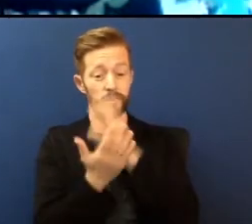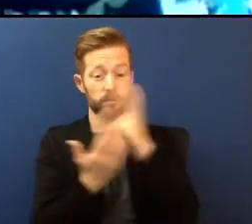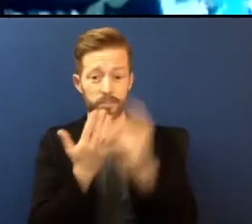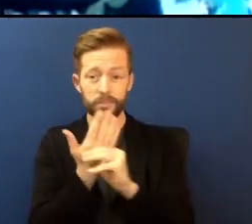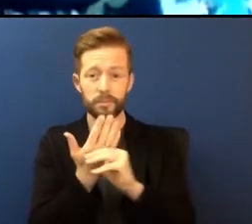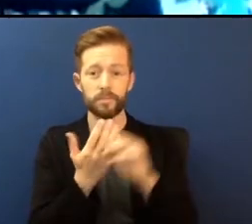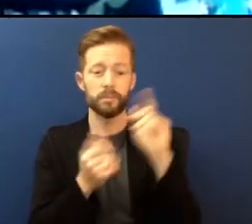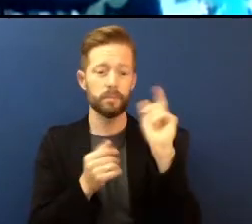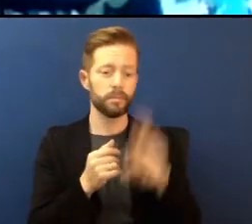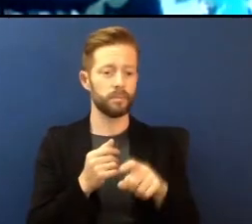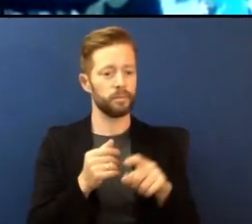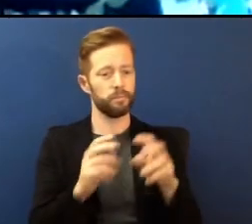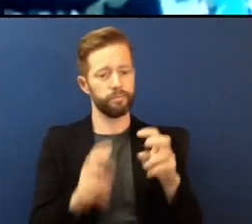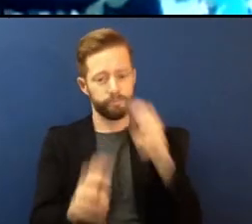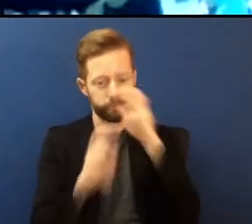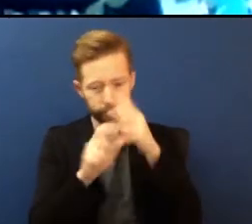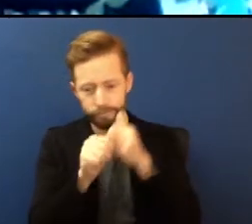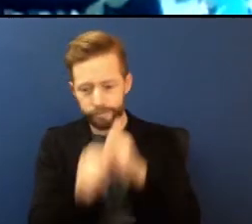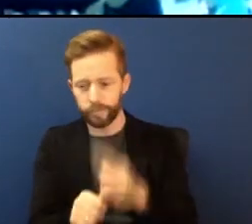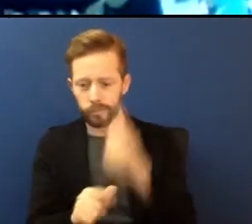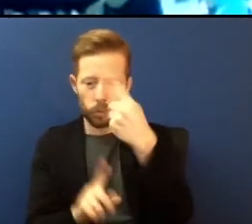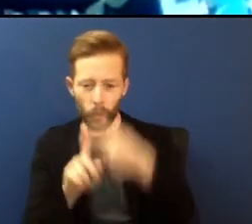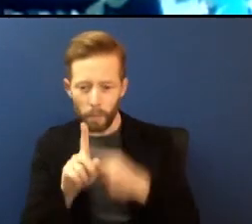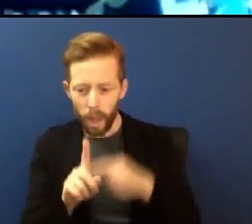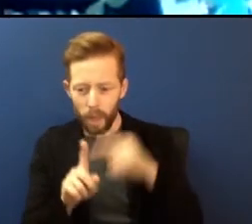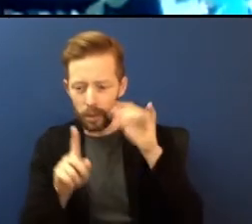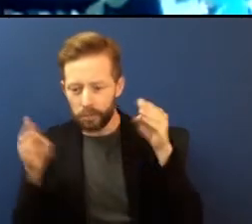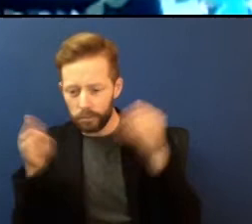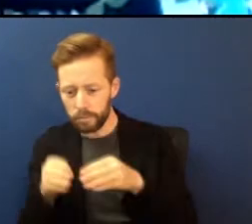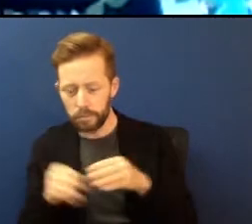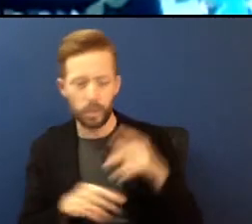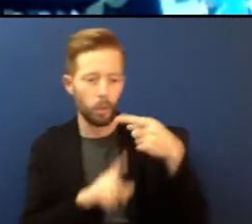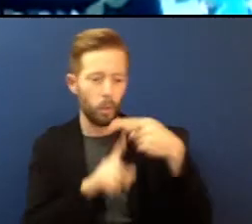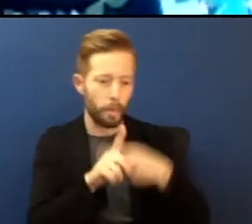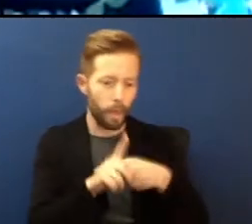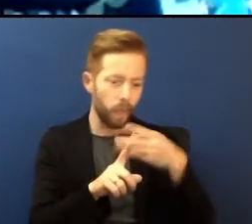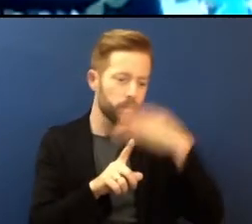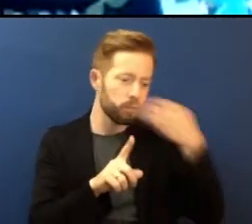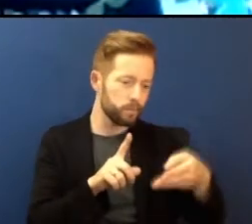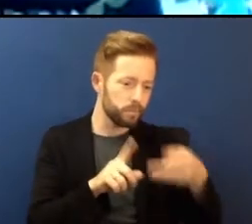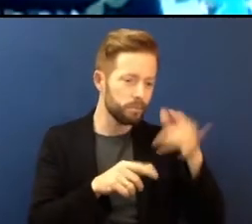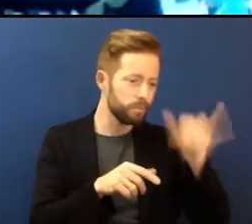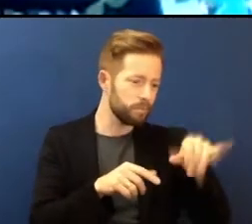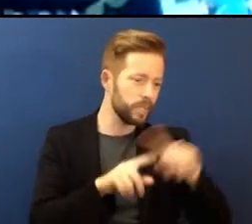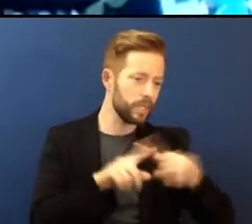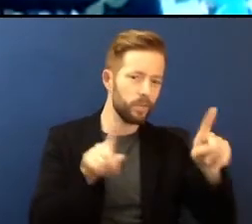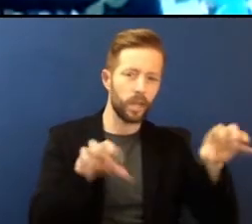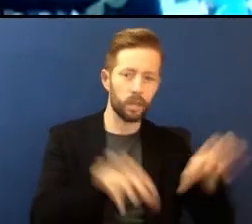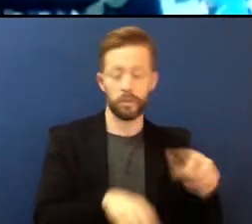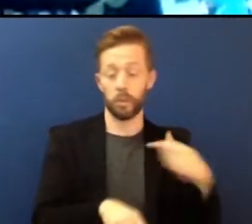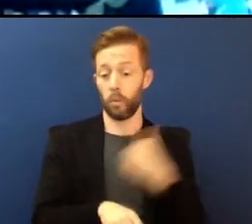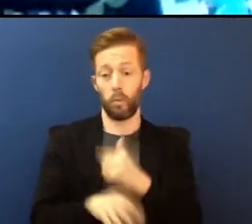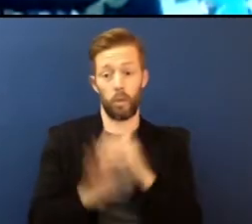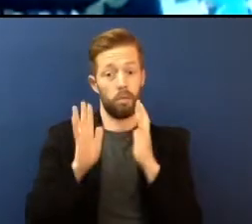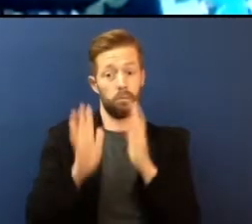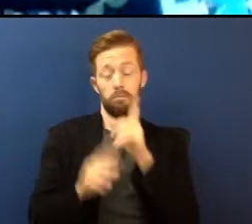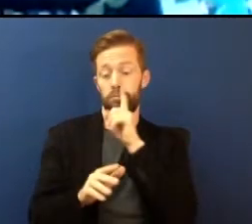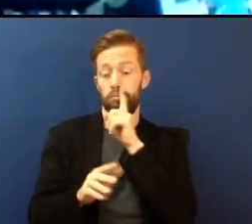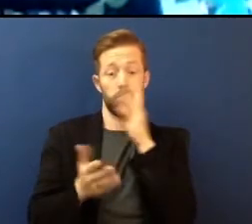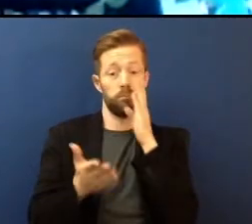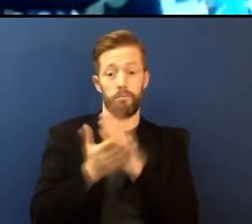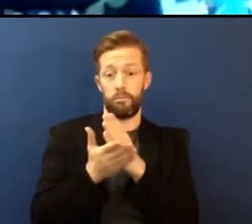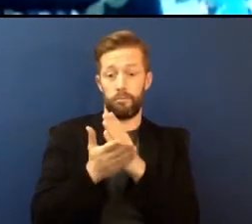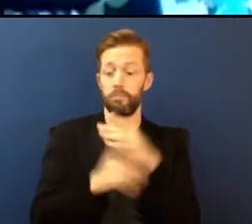have to follow various sorts of themes. So you do a month on some activity and a month on the next activity. And we don't stop them from doing that